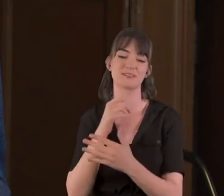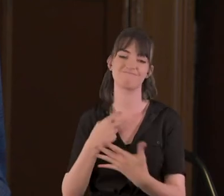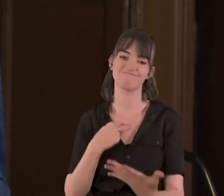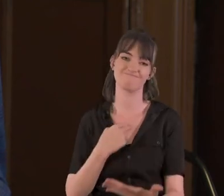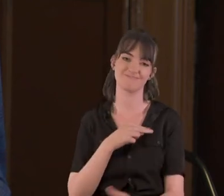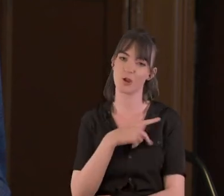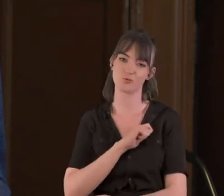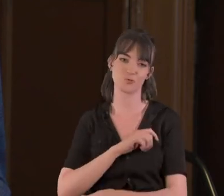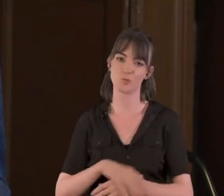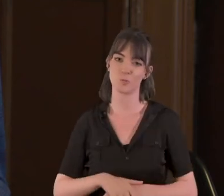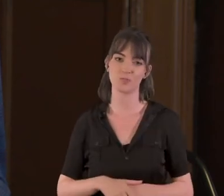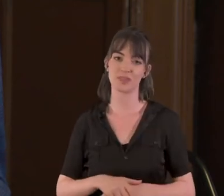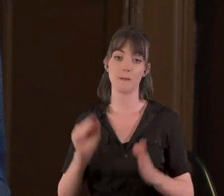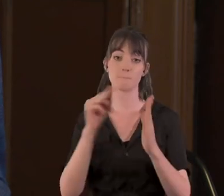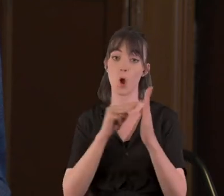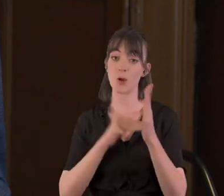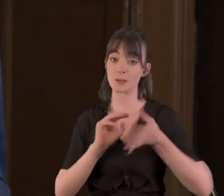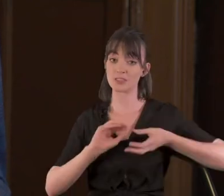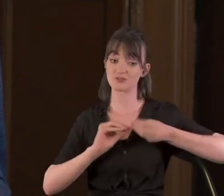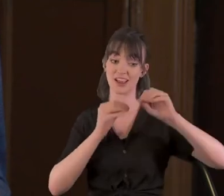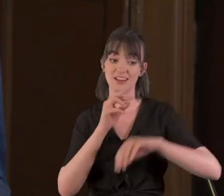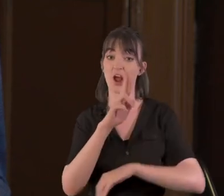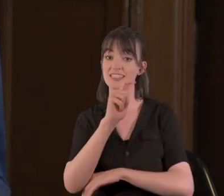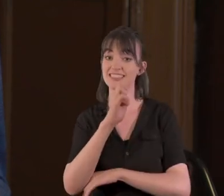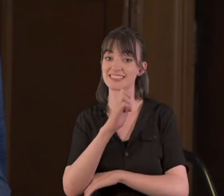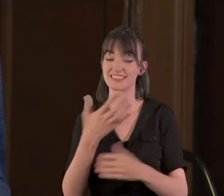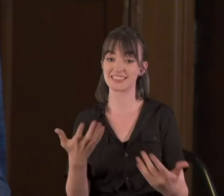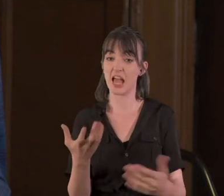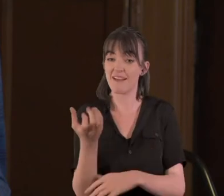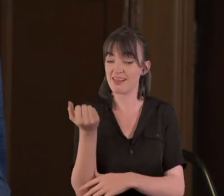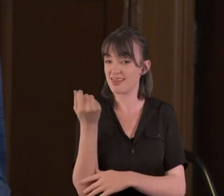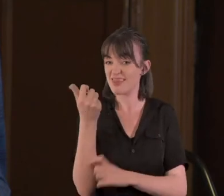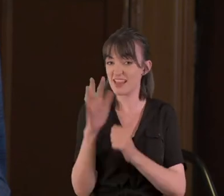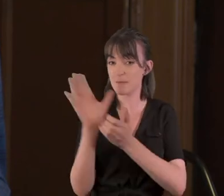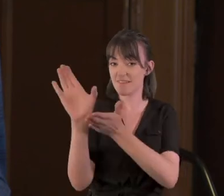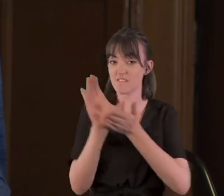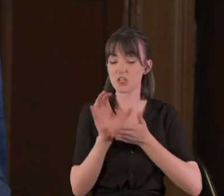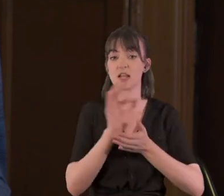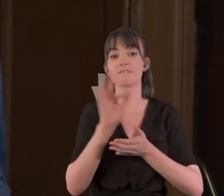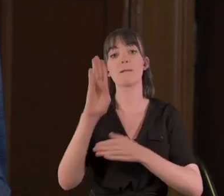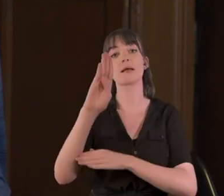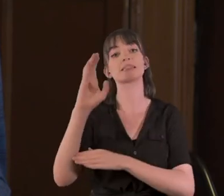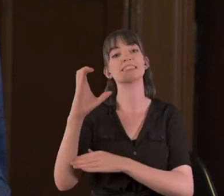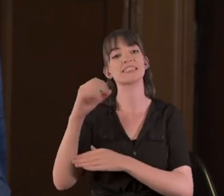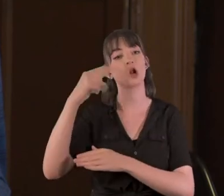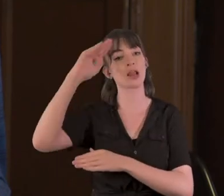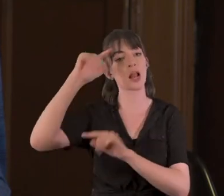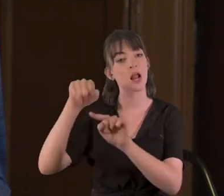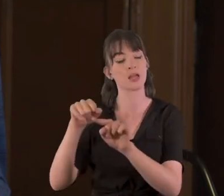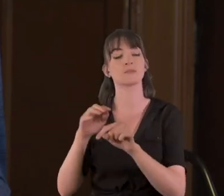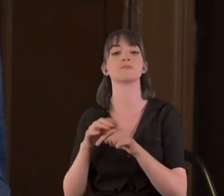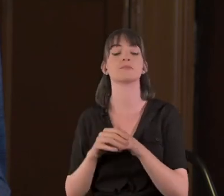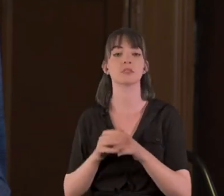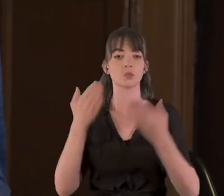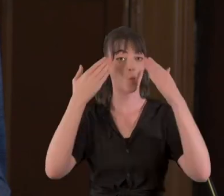The programmes were made by RTE. We got a little bit of funding from BBC Northern Ireland, and the programmes were shown, I